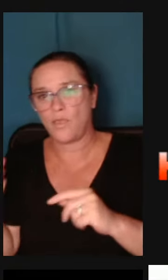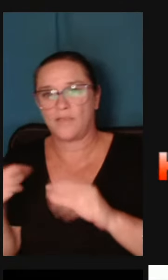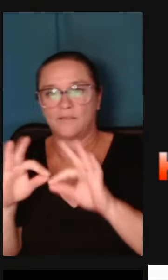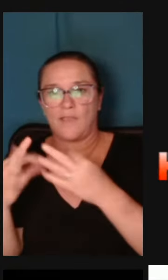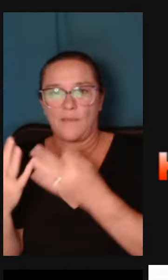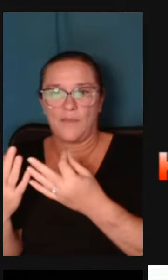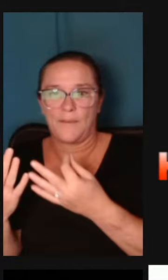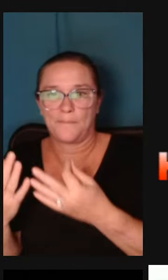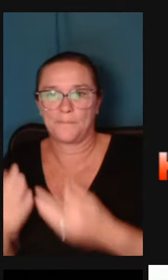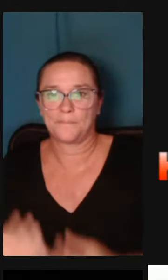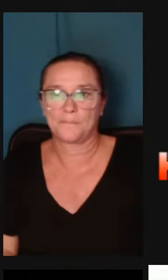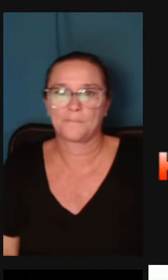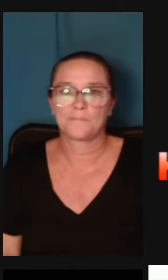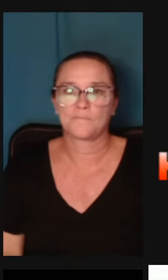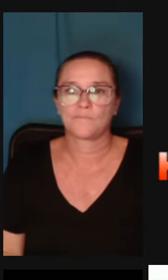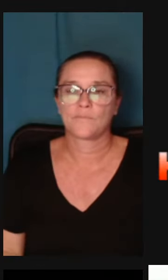So